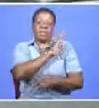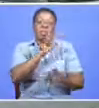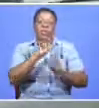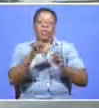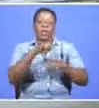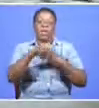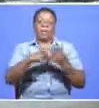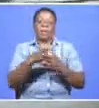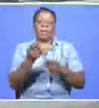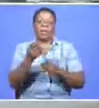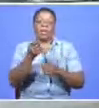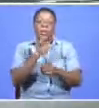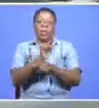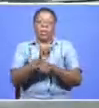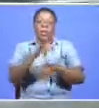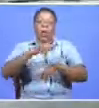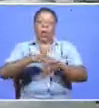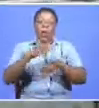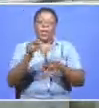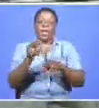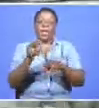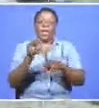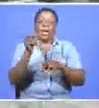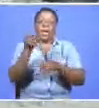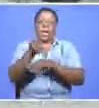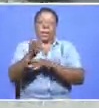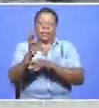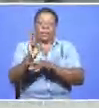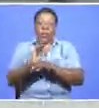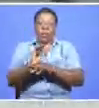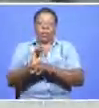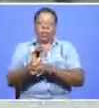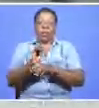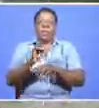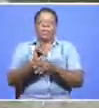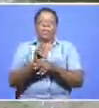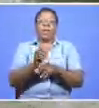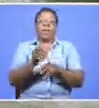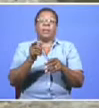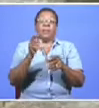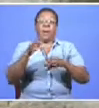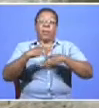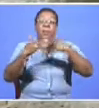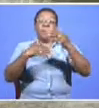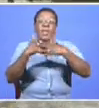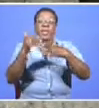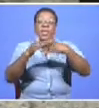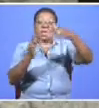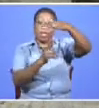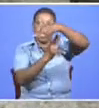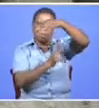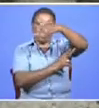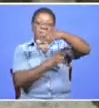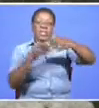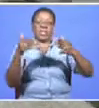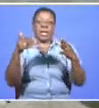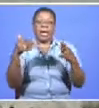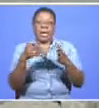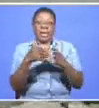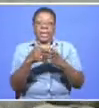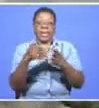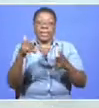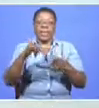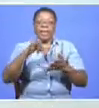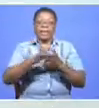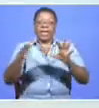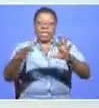trip to the island. The bridge, located between Cooperstown and Wood Key, separates Great and Little Abaco. Ministry of Works